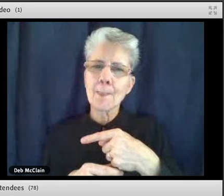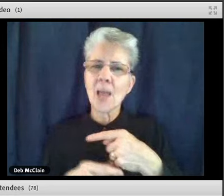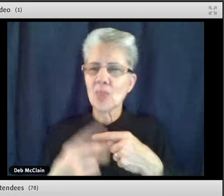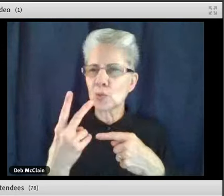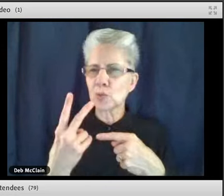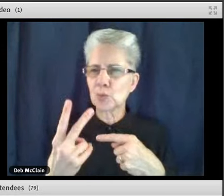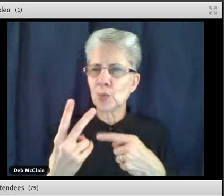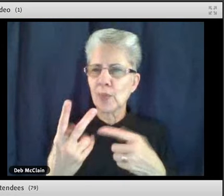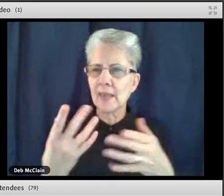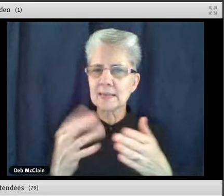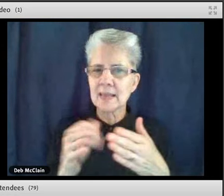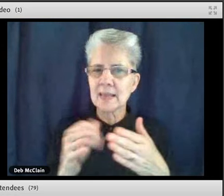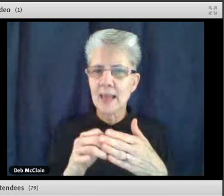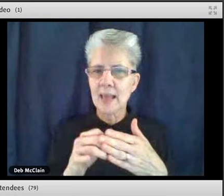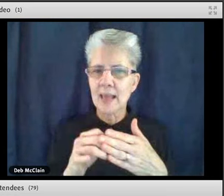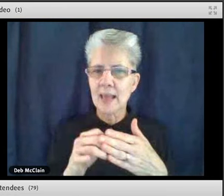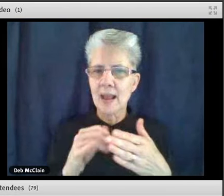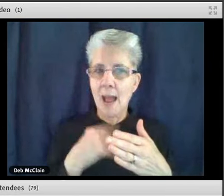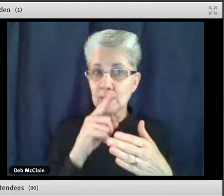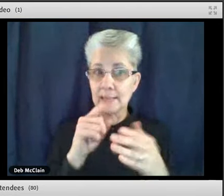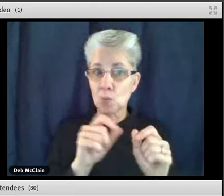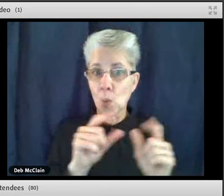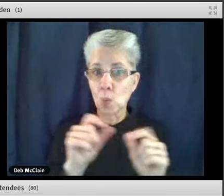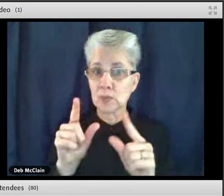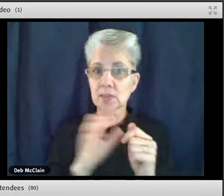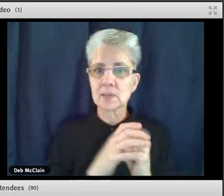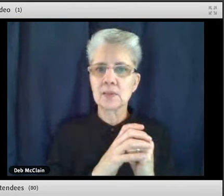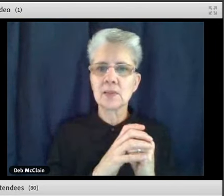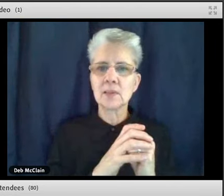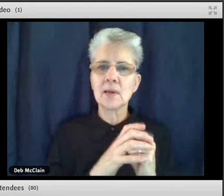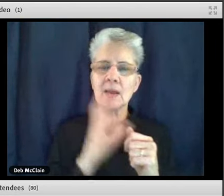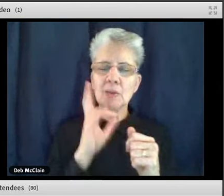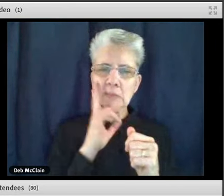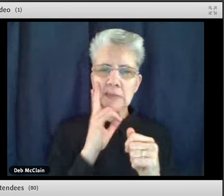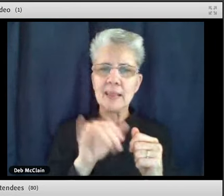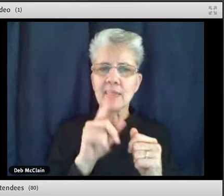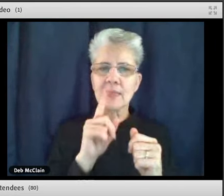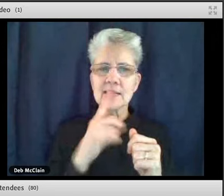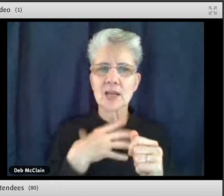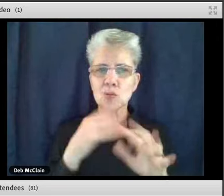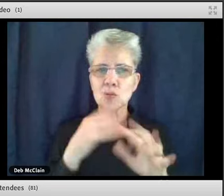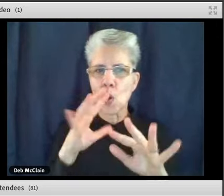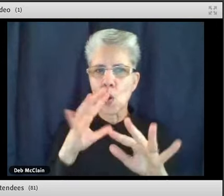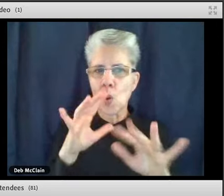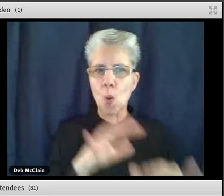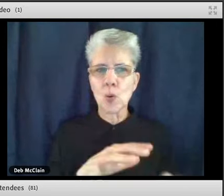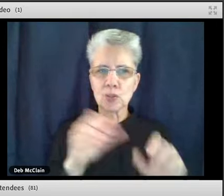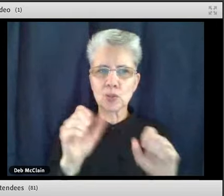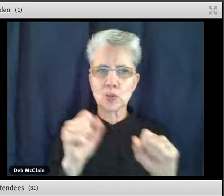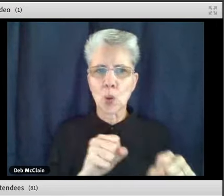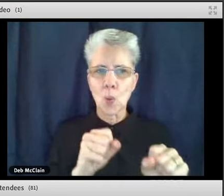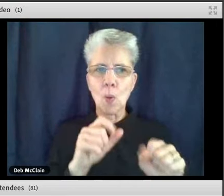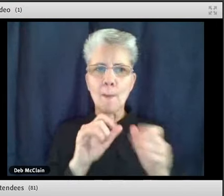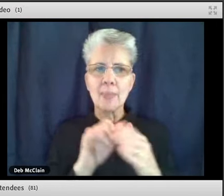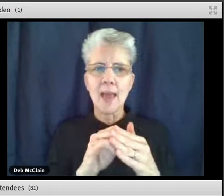here. Me having mountain view in Wetumpka, Google Earth, no. And you can see that that's not